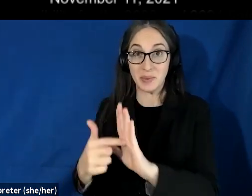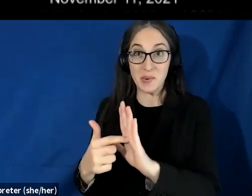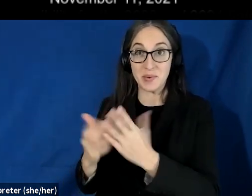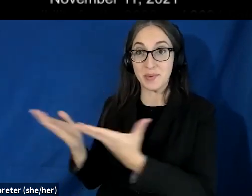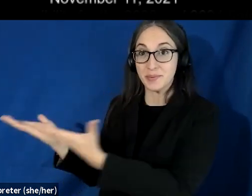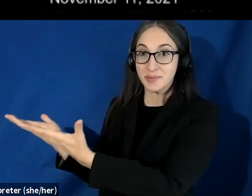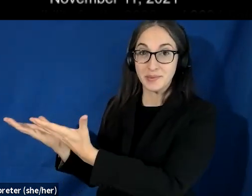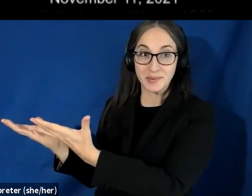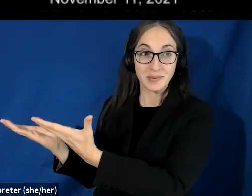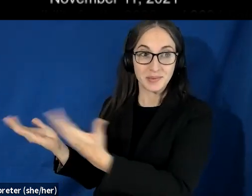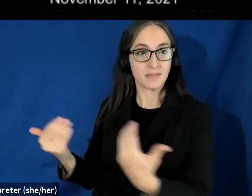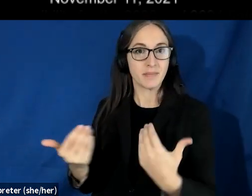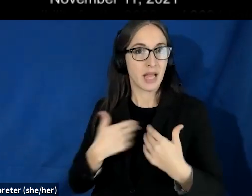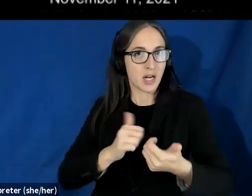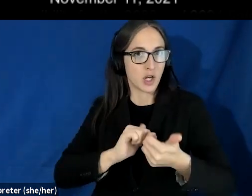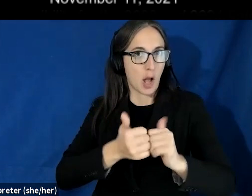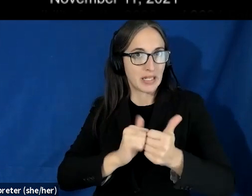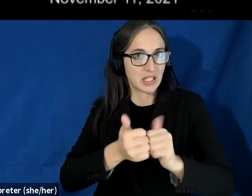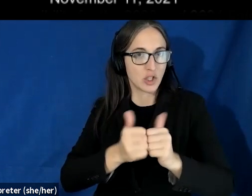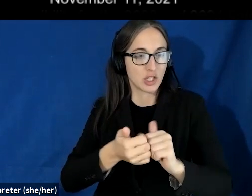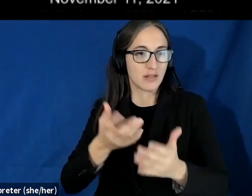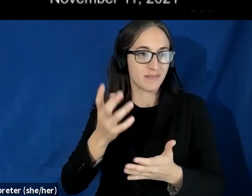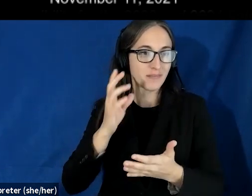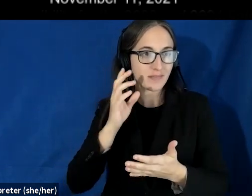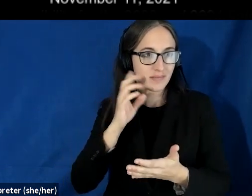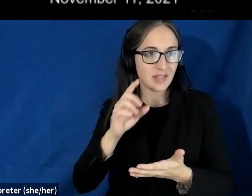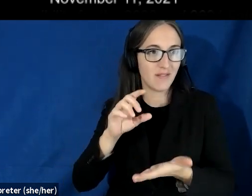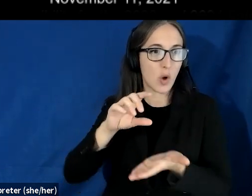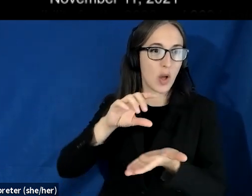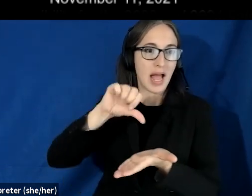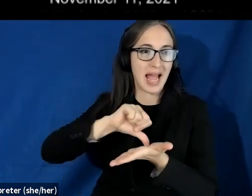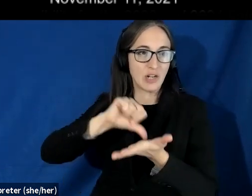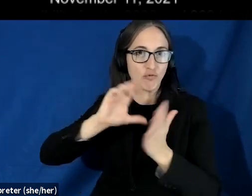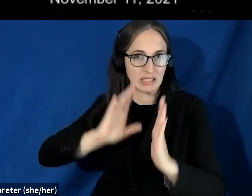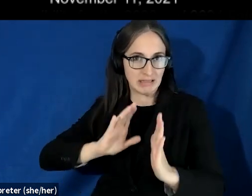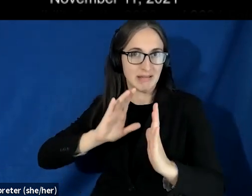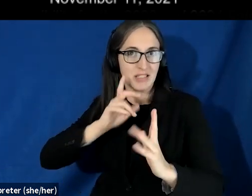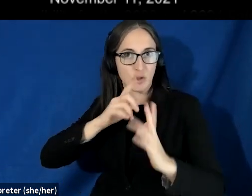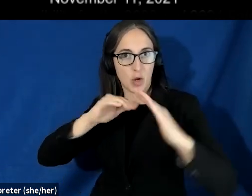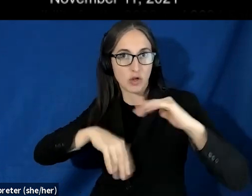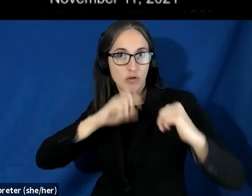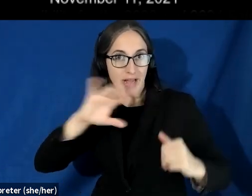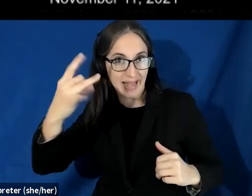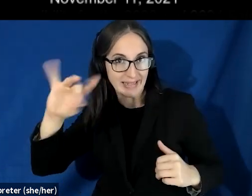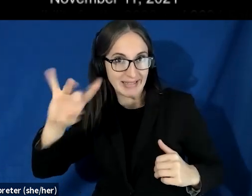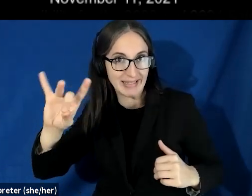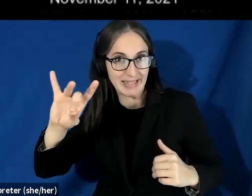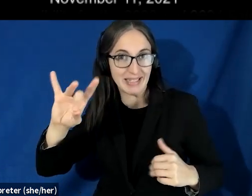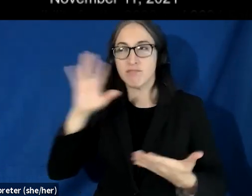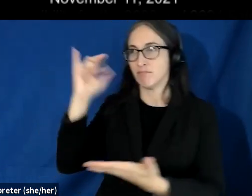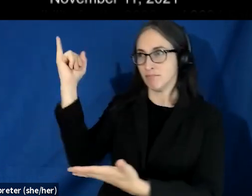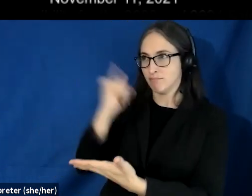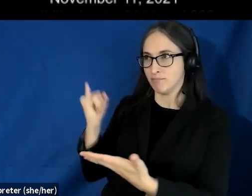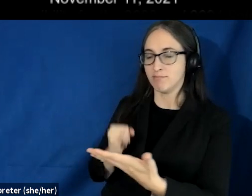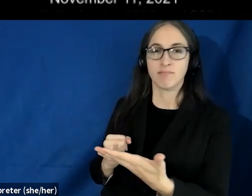that we had a competition for Iranian kids under 18 years to draw their space hero.